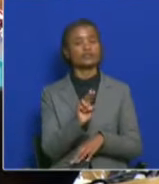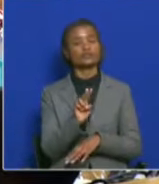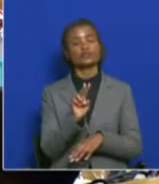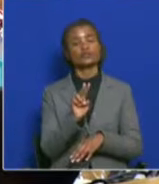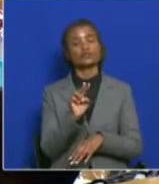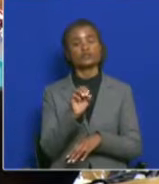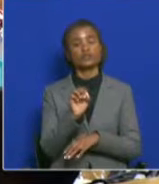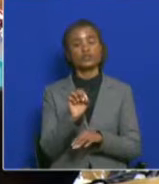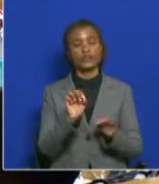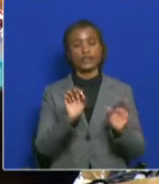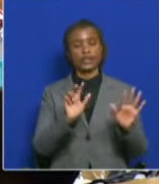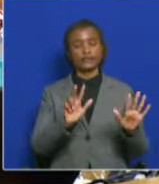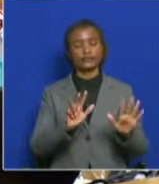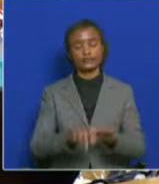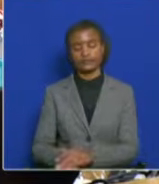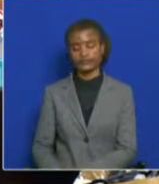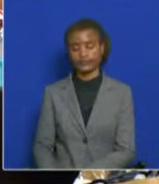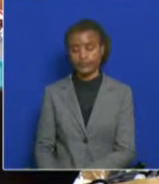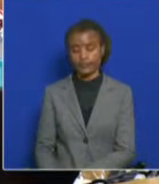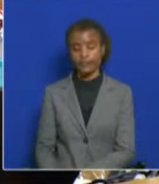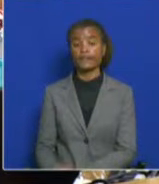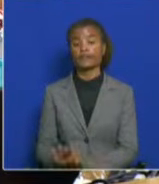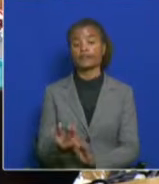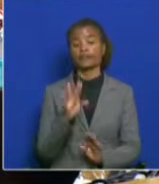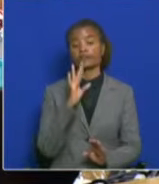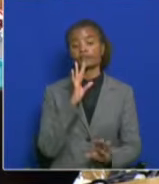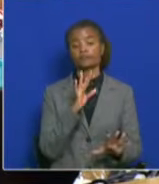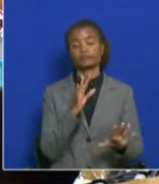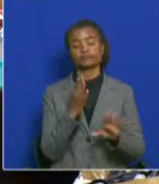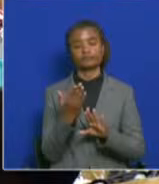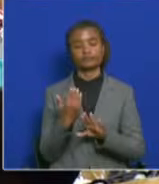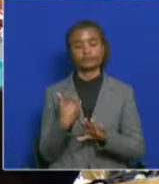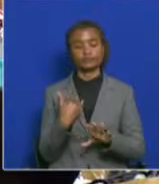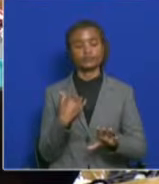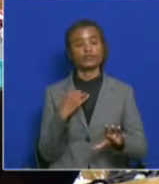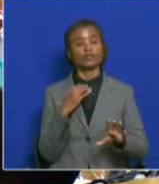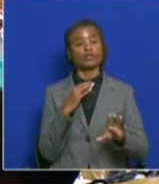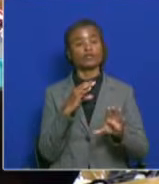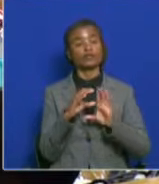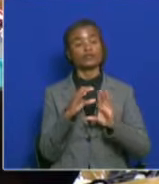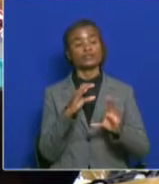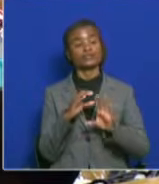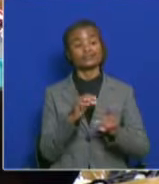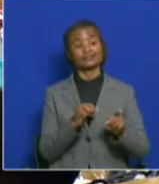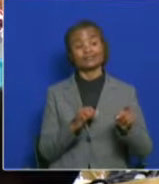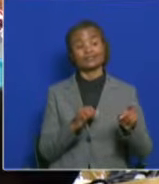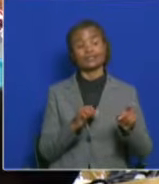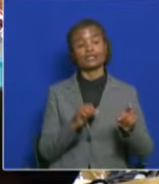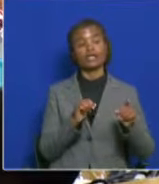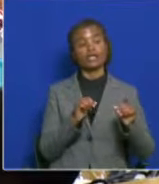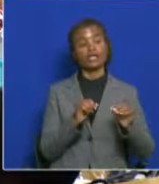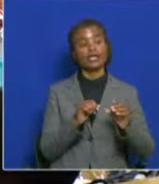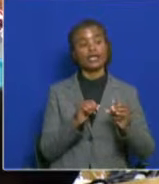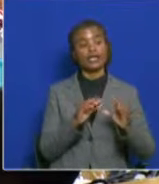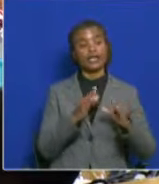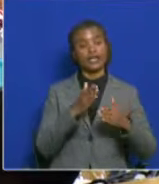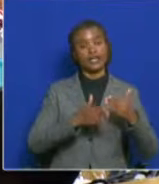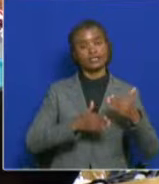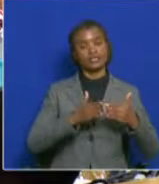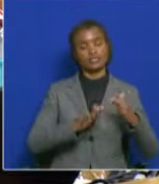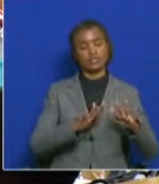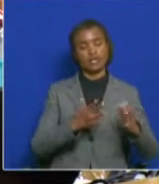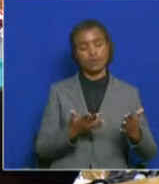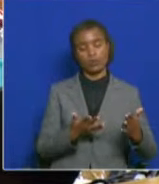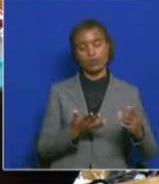So the conversation concluded by Mr. Sayed saying, you know, who else did he